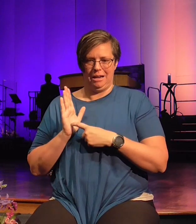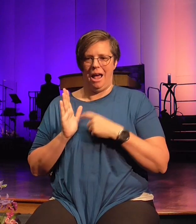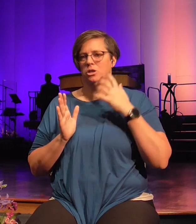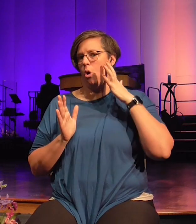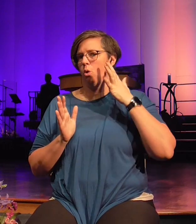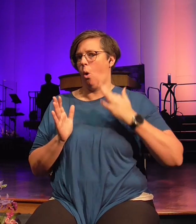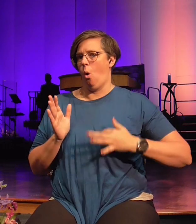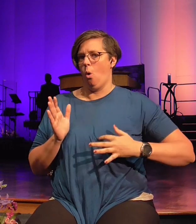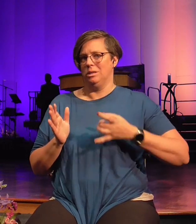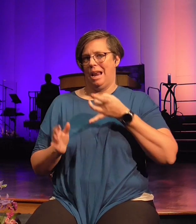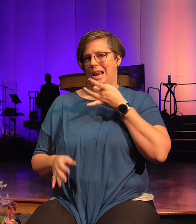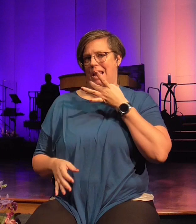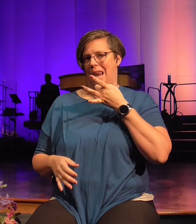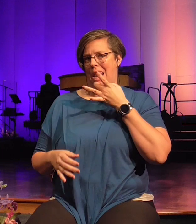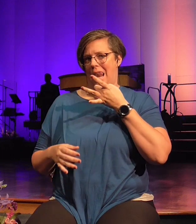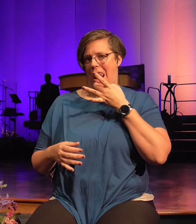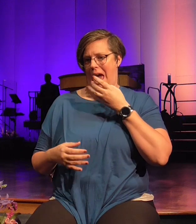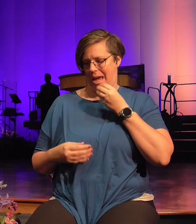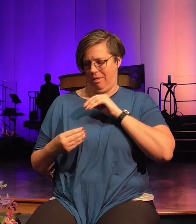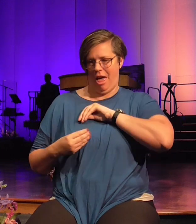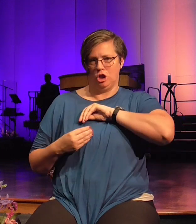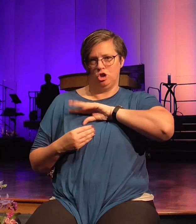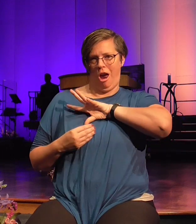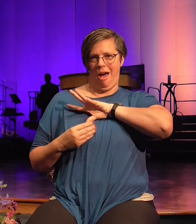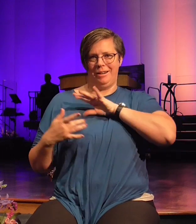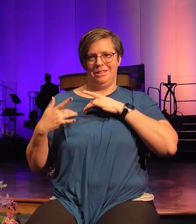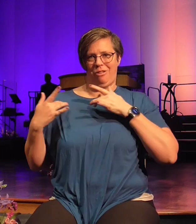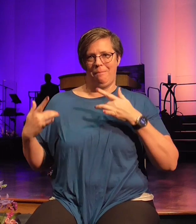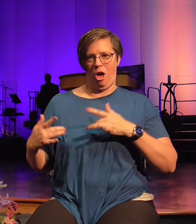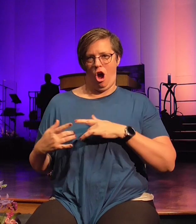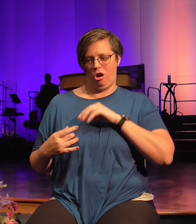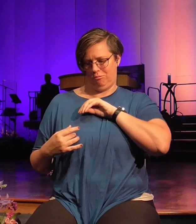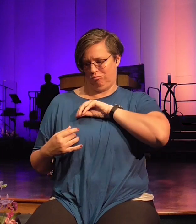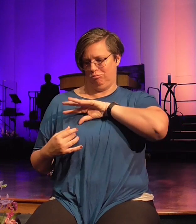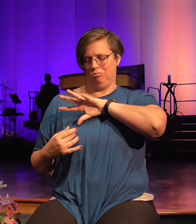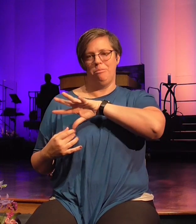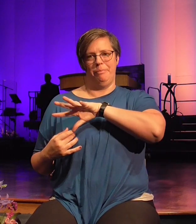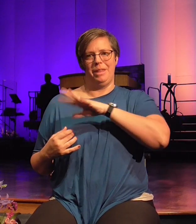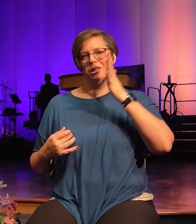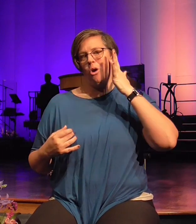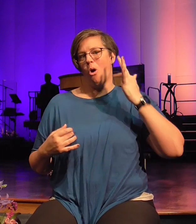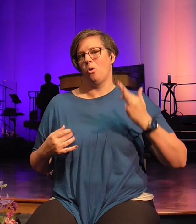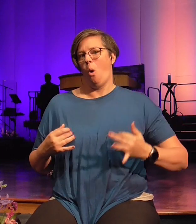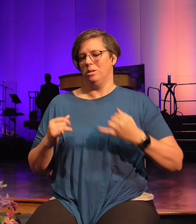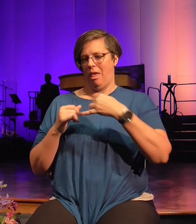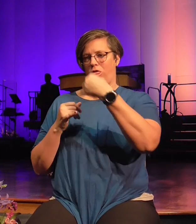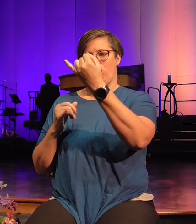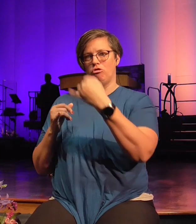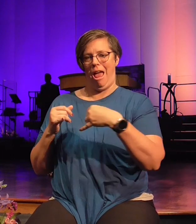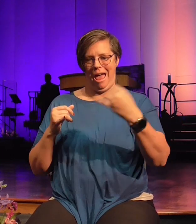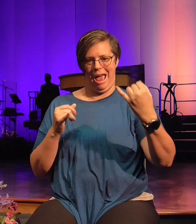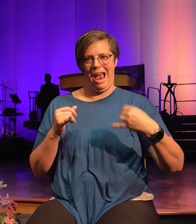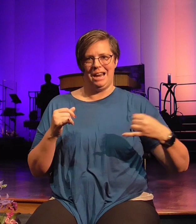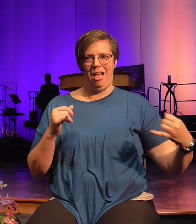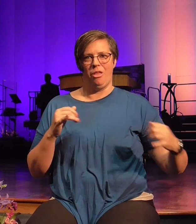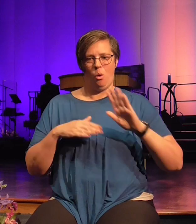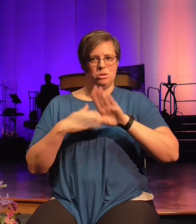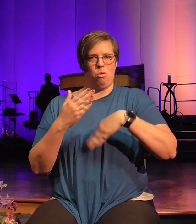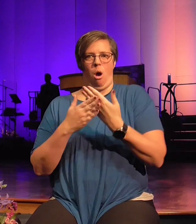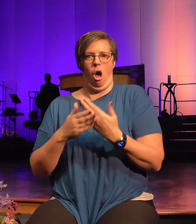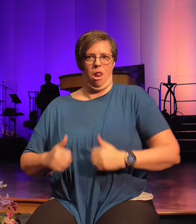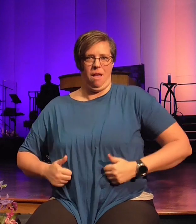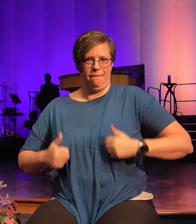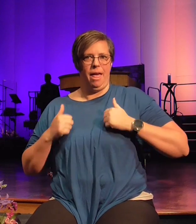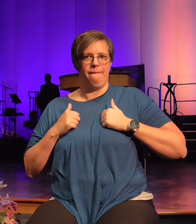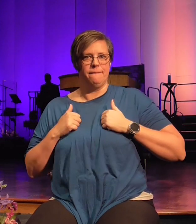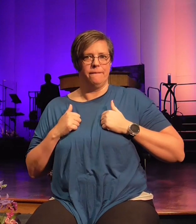that beams from heart. It's like a golden thread that's in and through all of life. And I recognize this